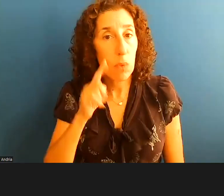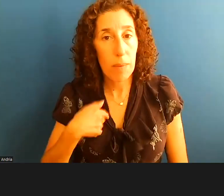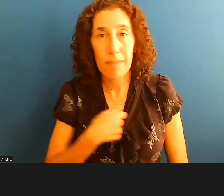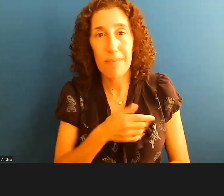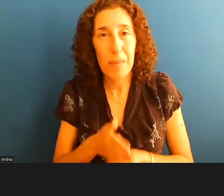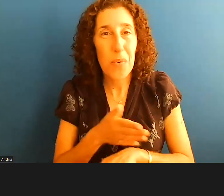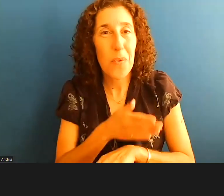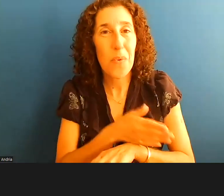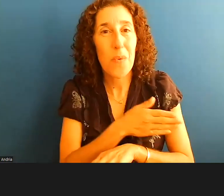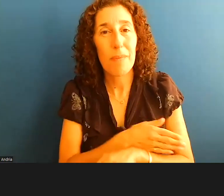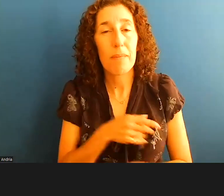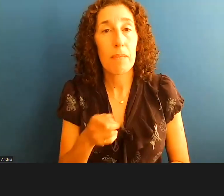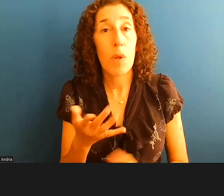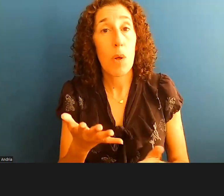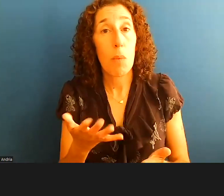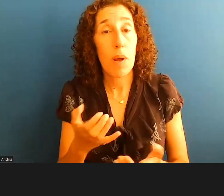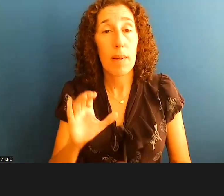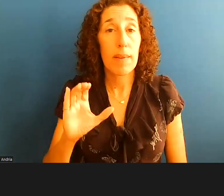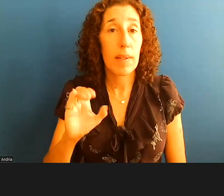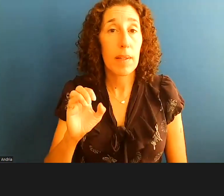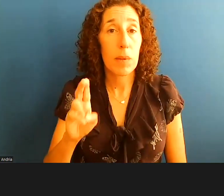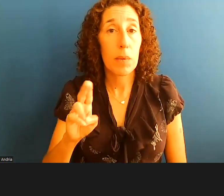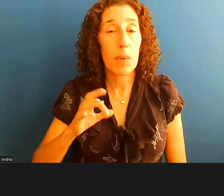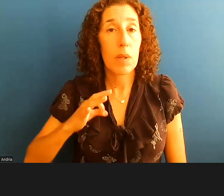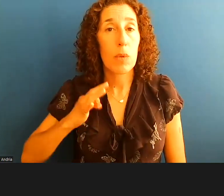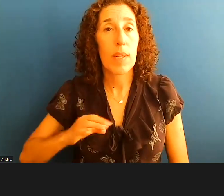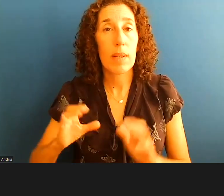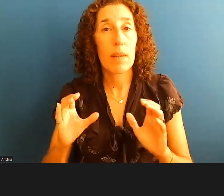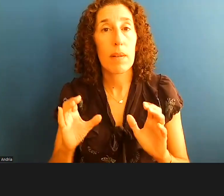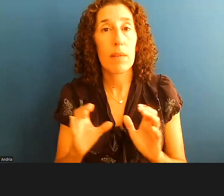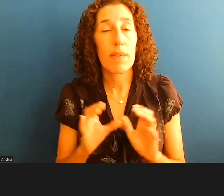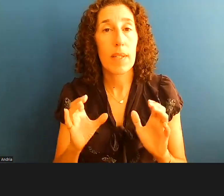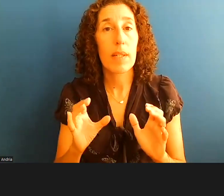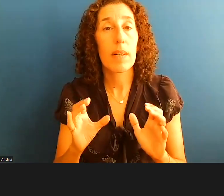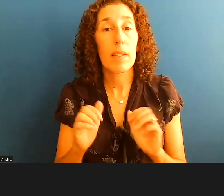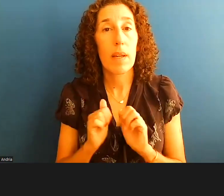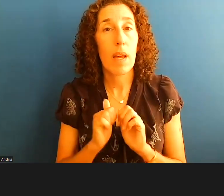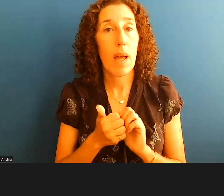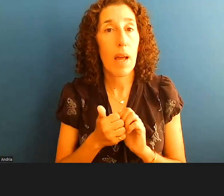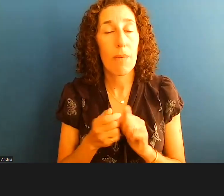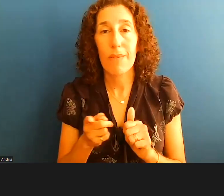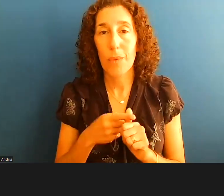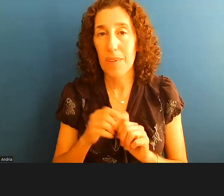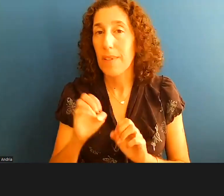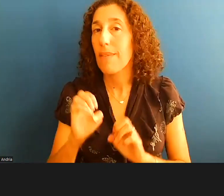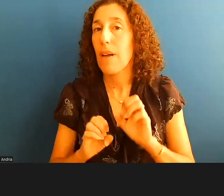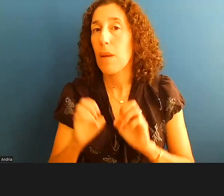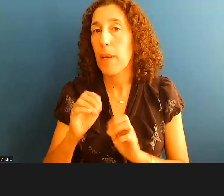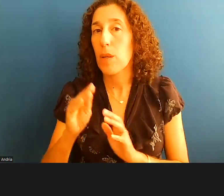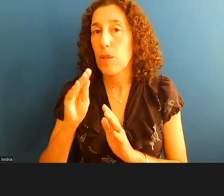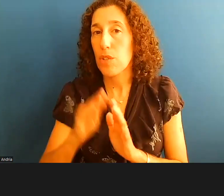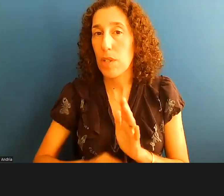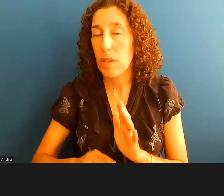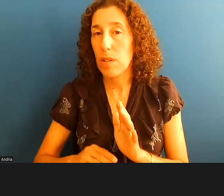seeking a certificate of attendance or a certificate for CEU credits, you must complete the evaluation form.